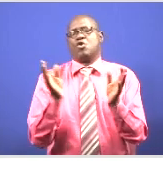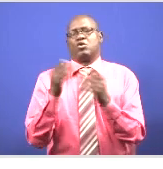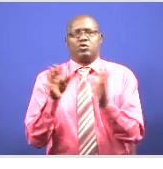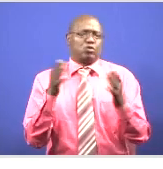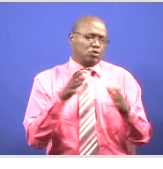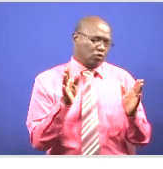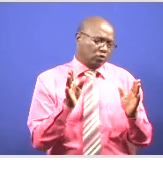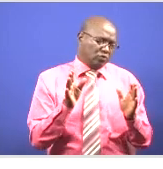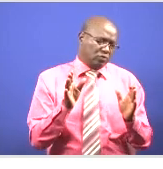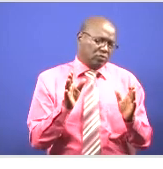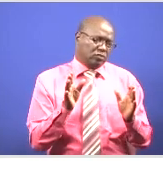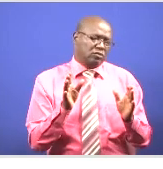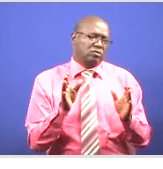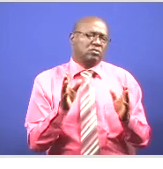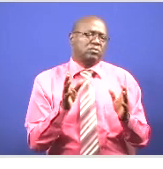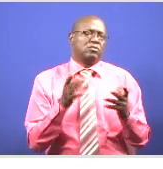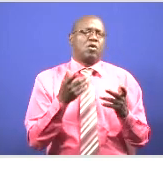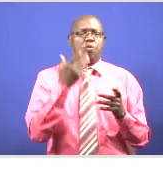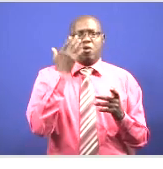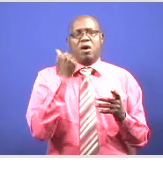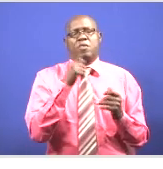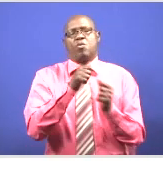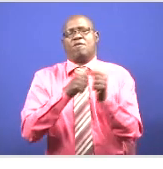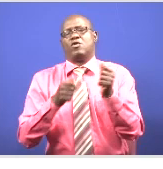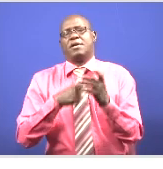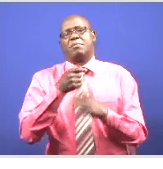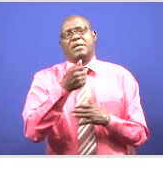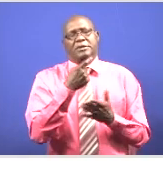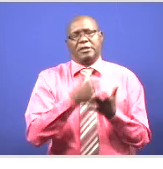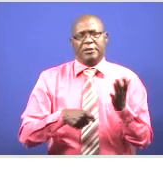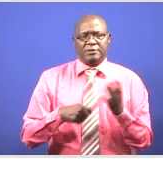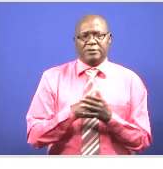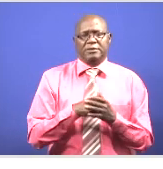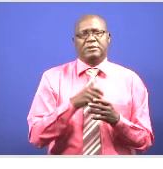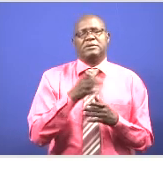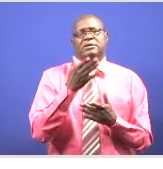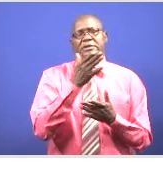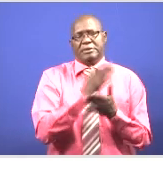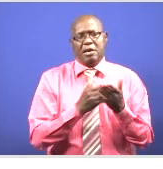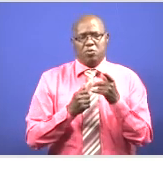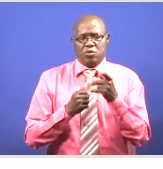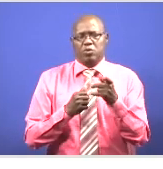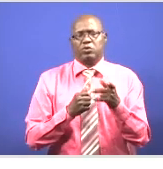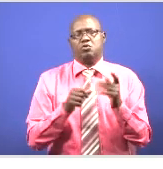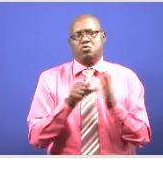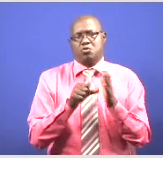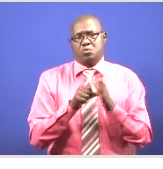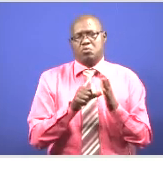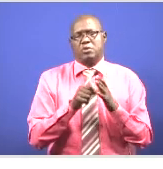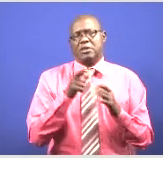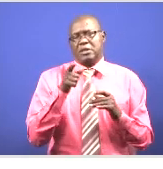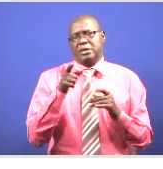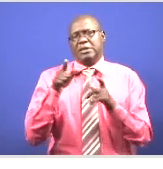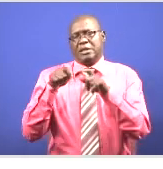terms of in tax evasion, you know? And some of those loopholes are the loopholes that this administration